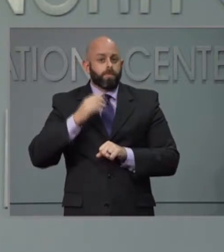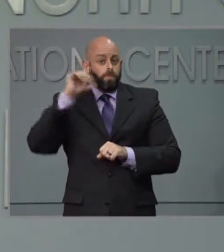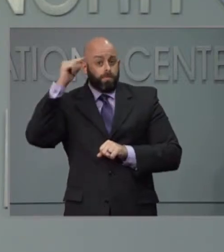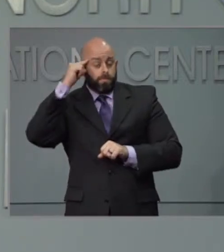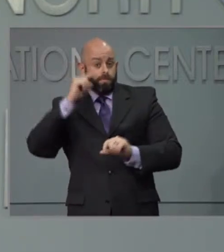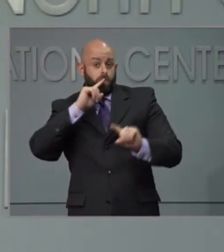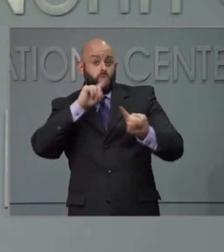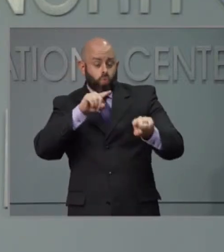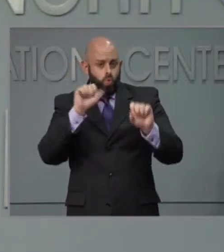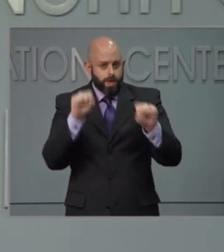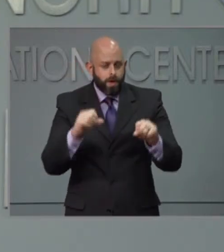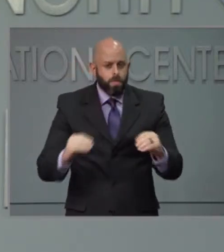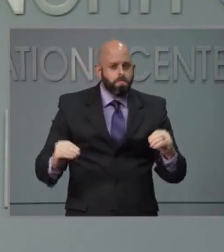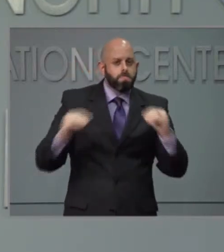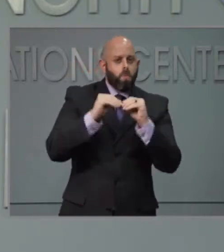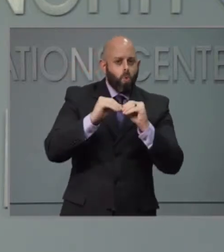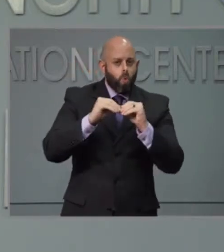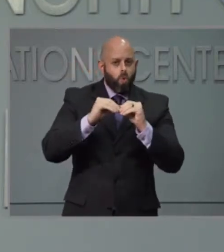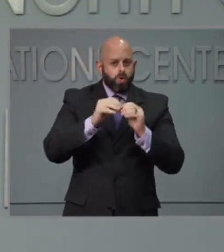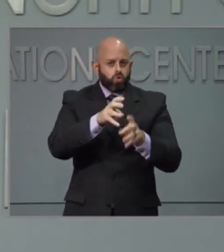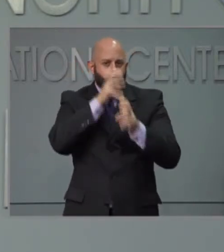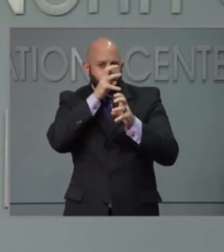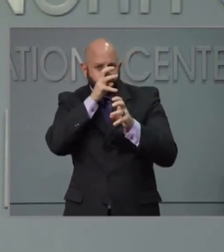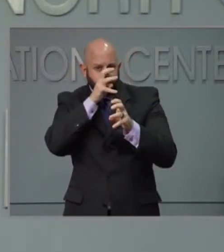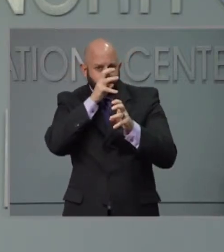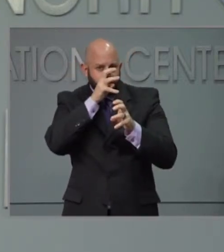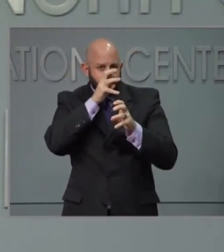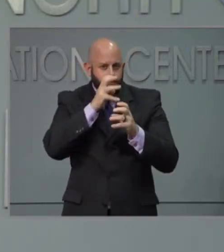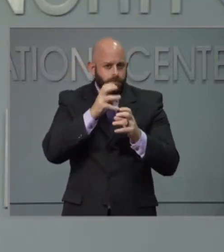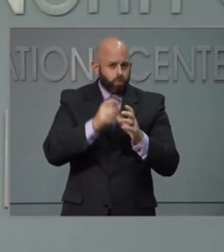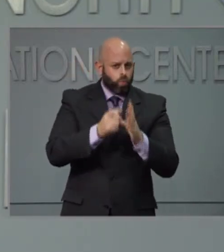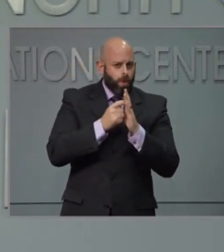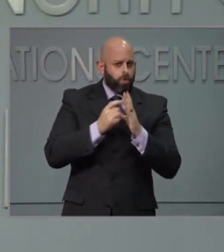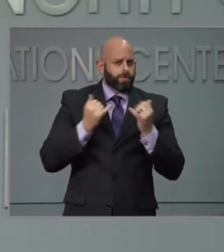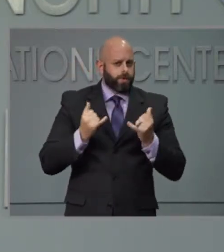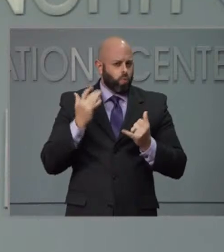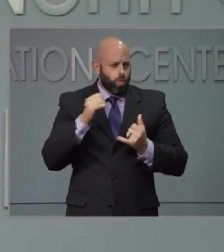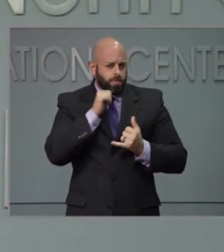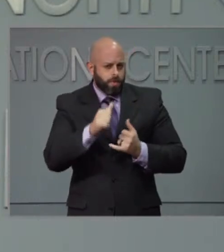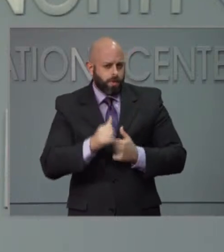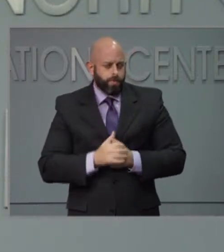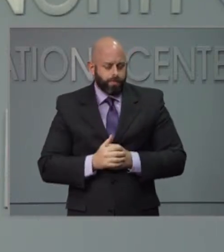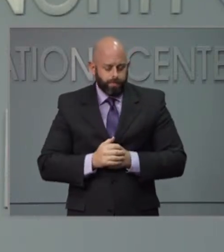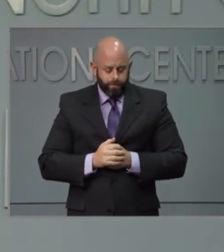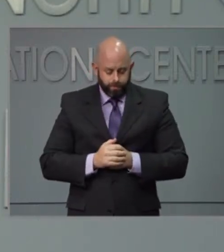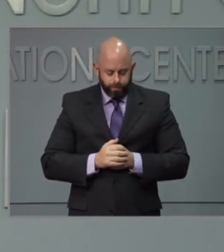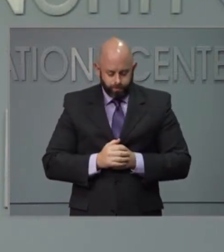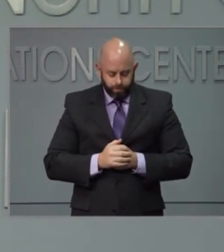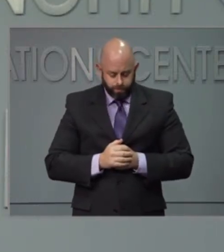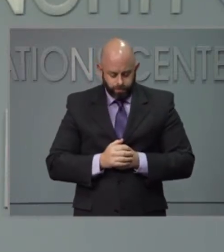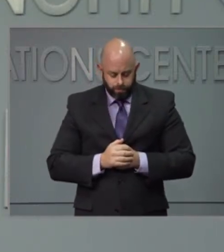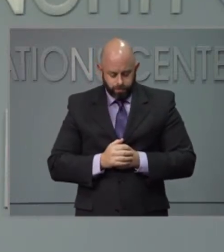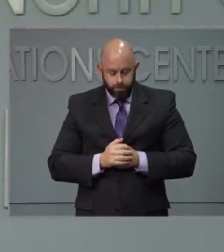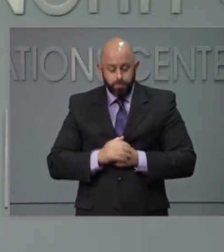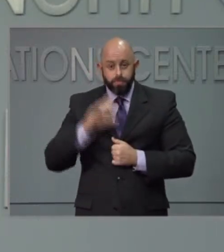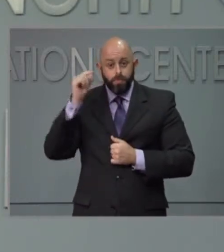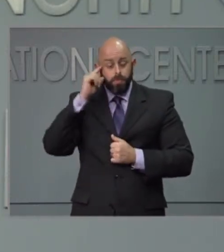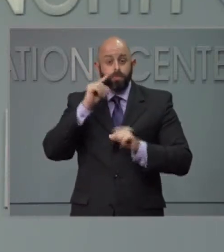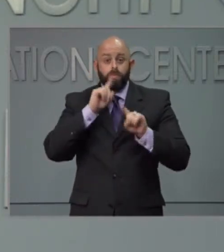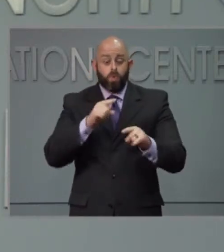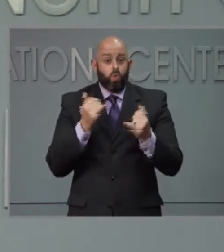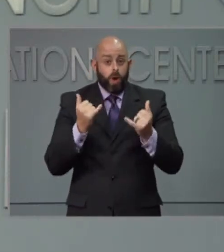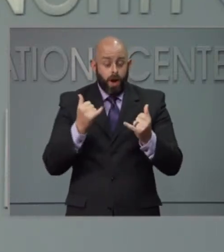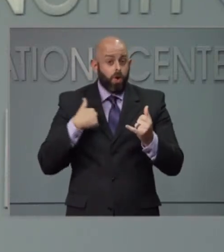time when the science is telling you that conditions are worsening? Well, first, we are pausing in phase 3, and we're